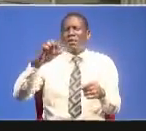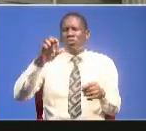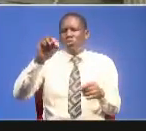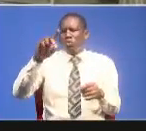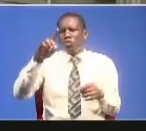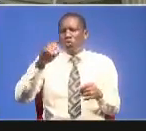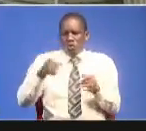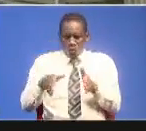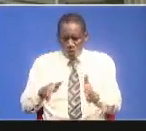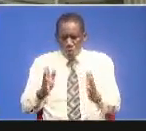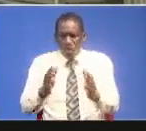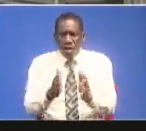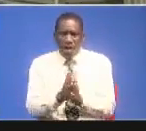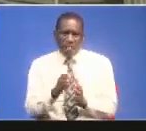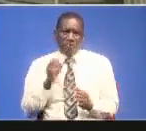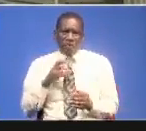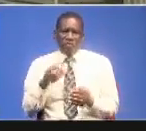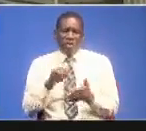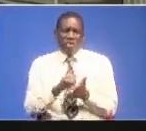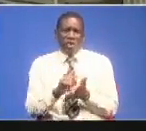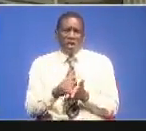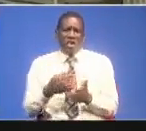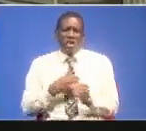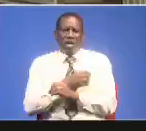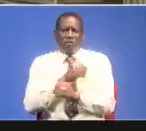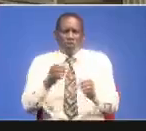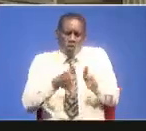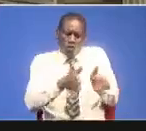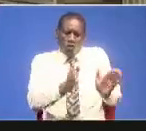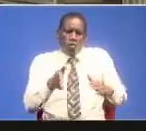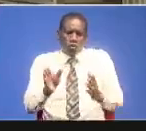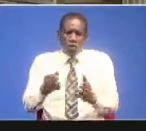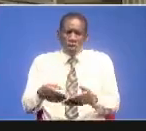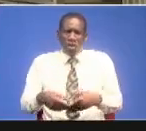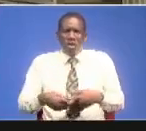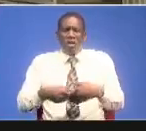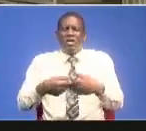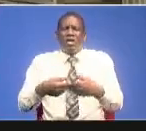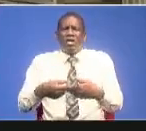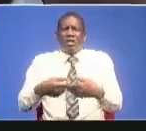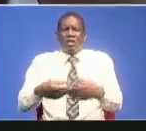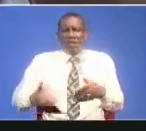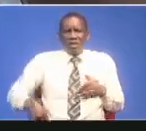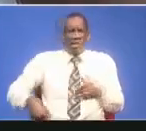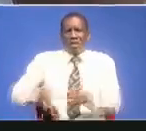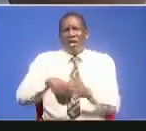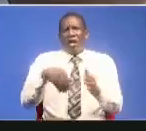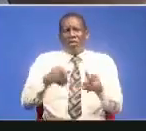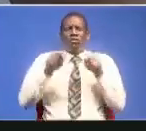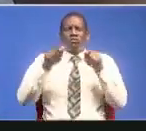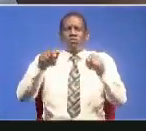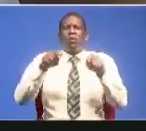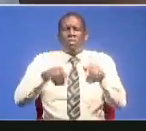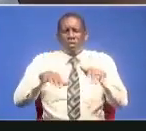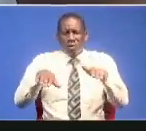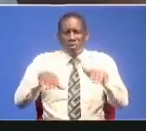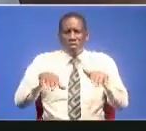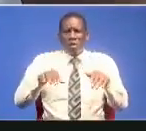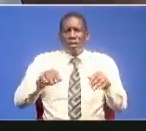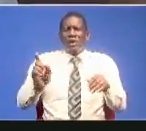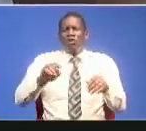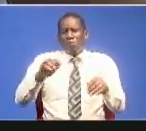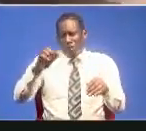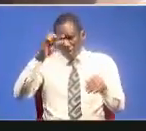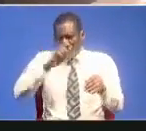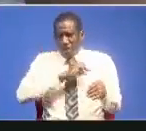will not get space, lashed out at Nairobi Governor Johnson Sakaja. Kirero was there. He tried to grab this